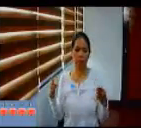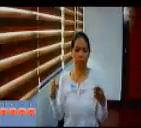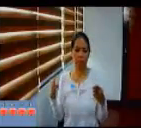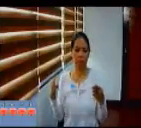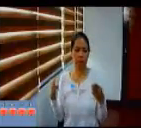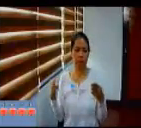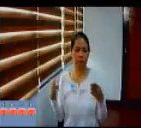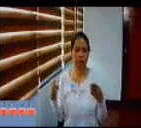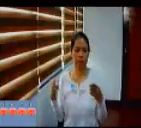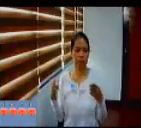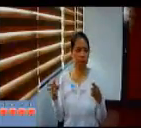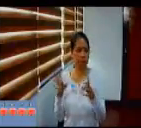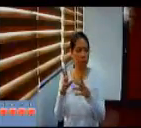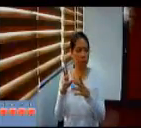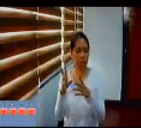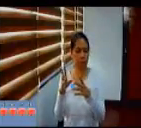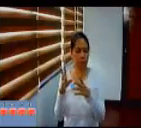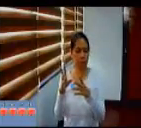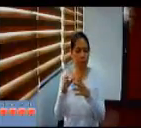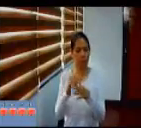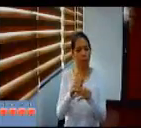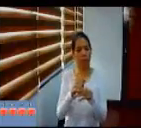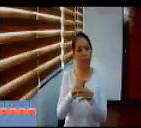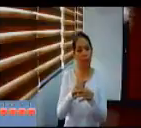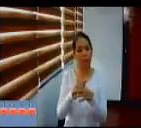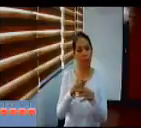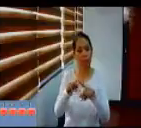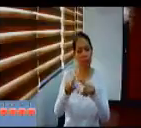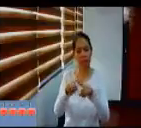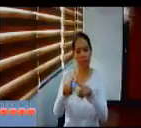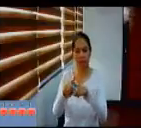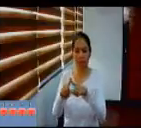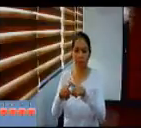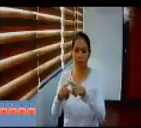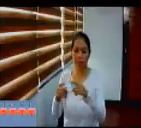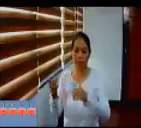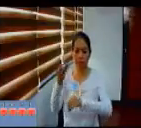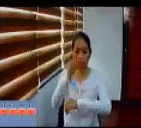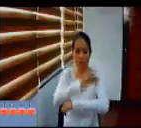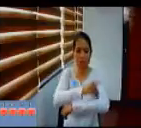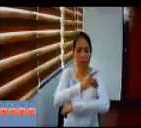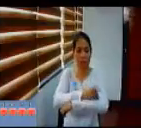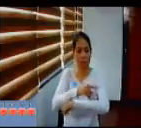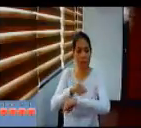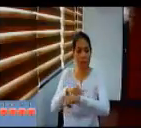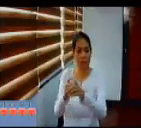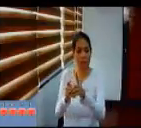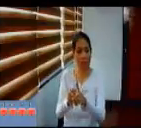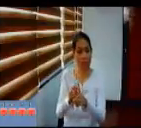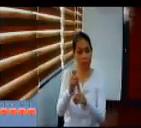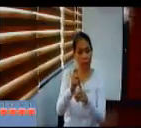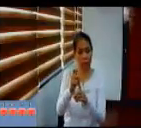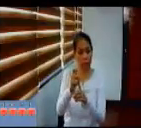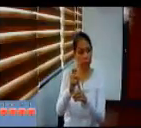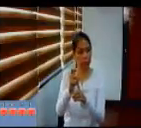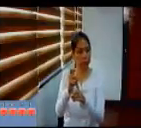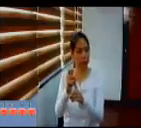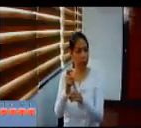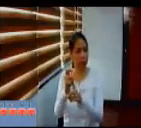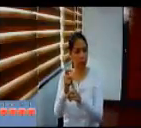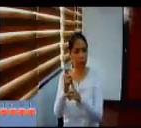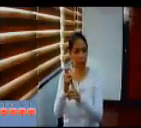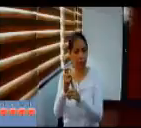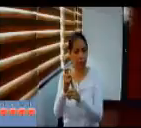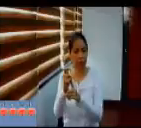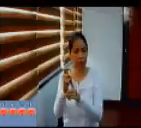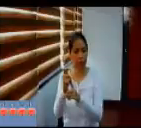an optimal difference between daytime temperatures, which need to be hot, and you should have solar radiation, and at